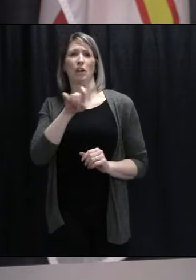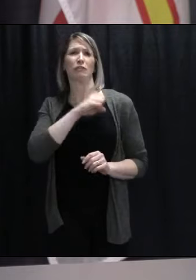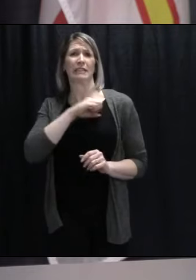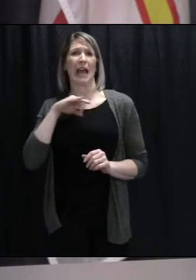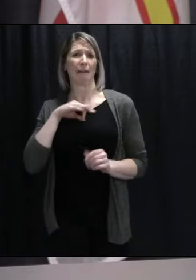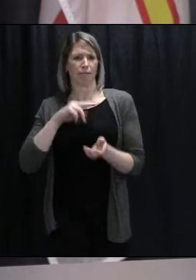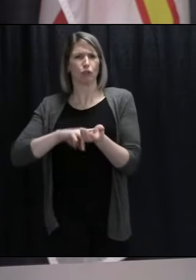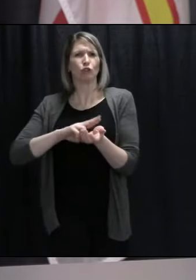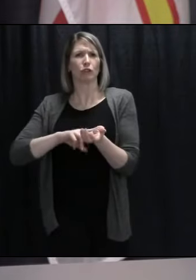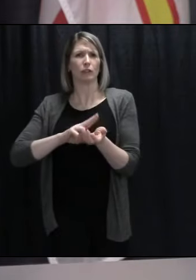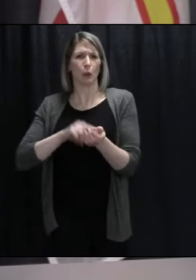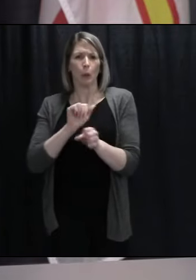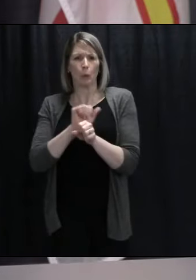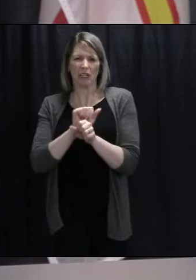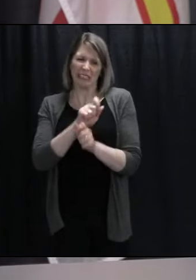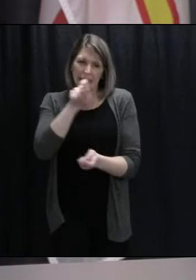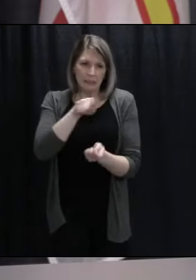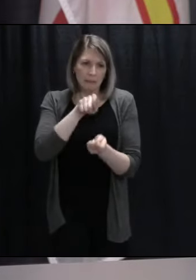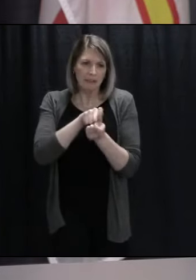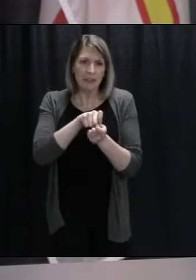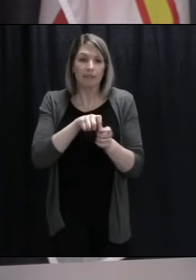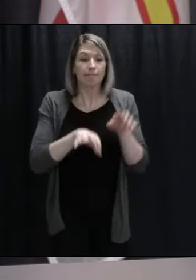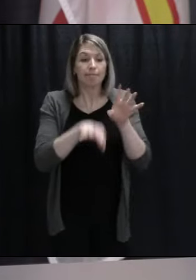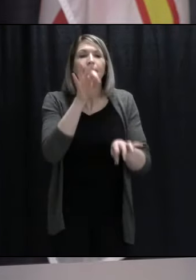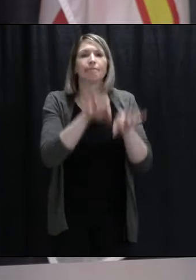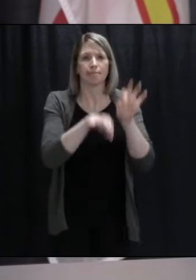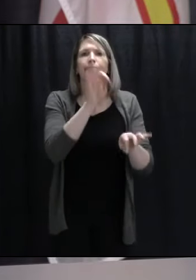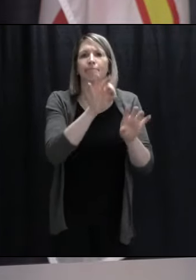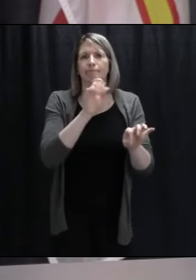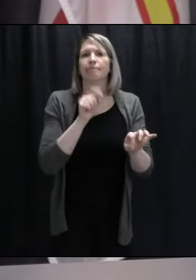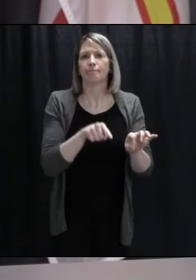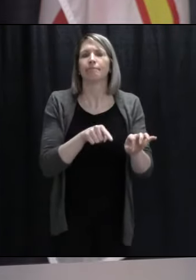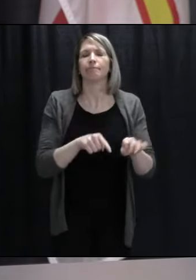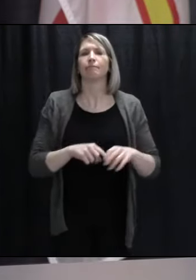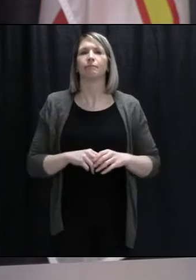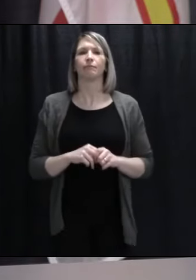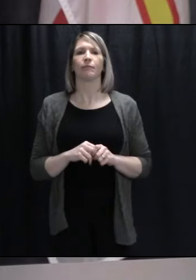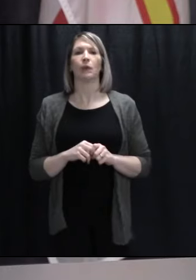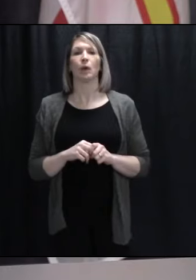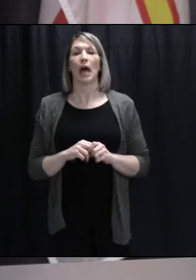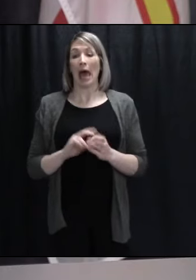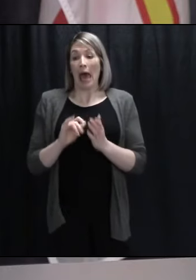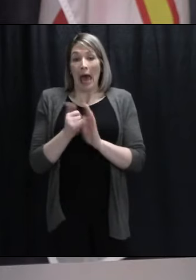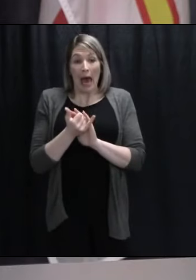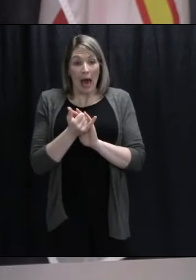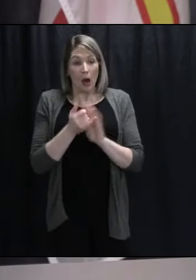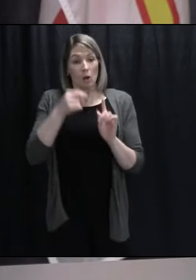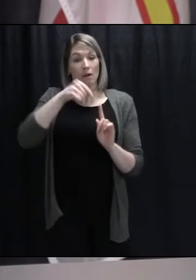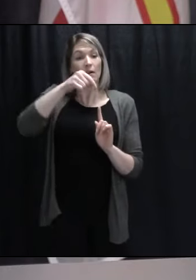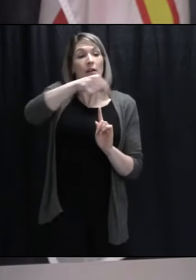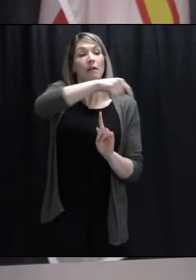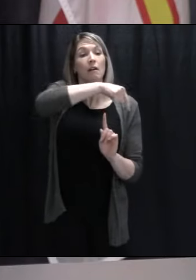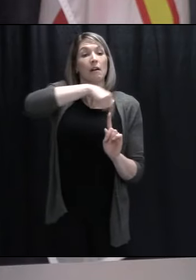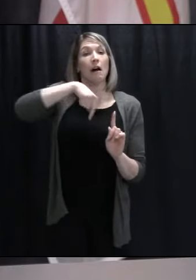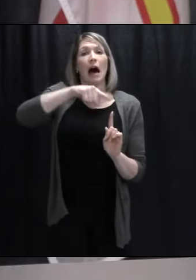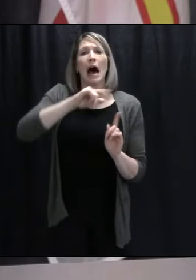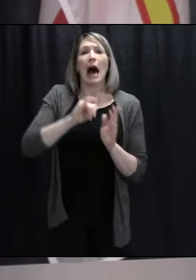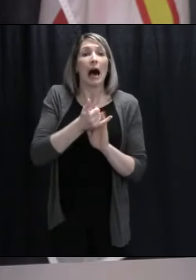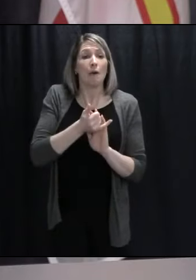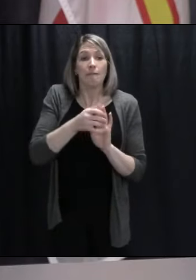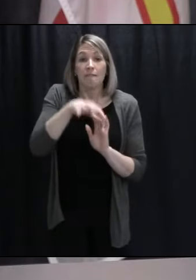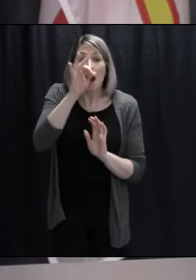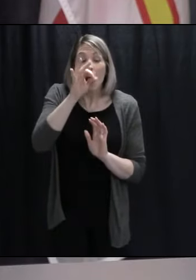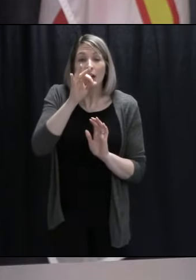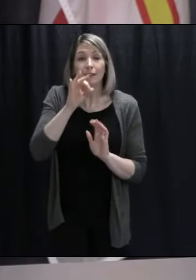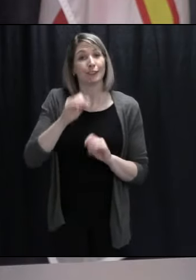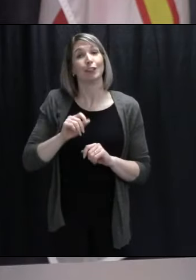we and the techniques that are used really, it's about it's old-fashioned detective work. It's asking questions,